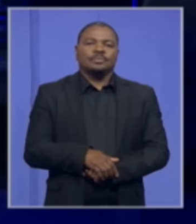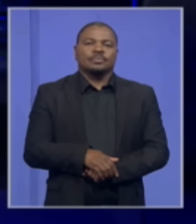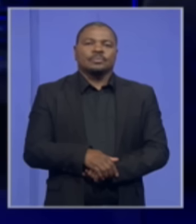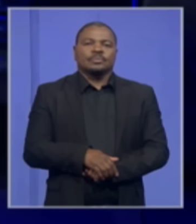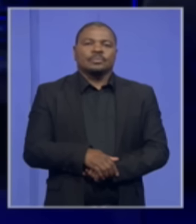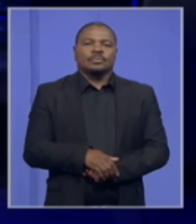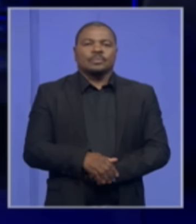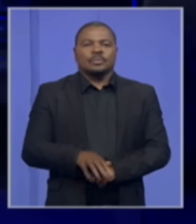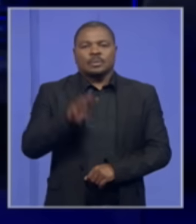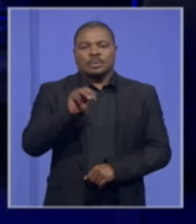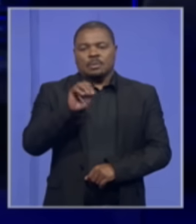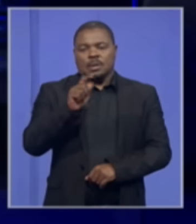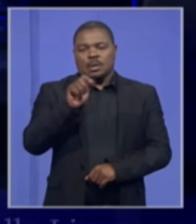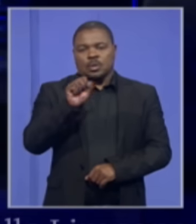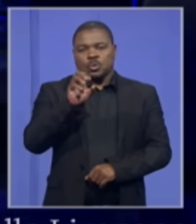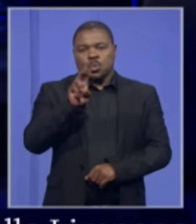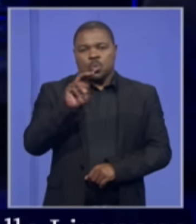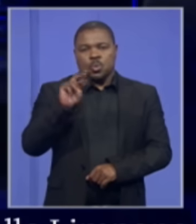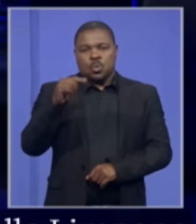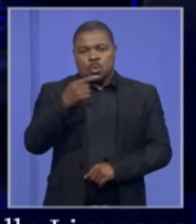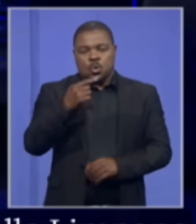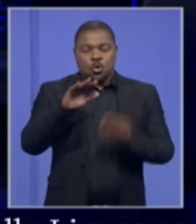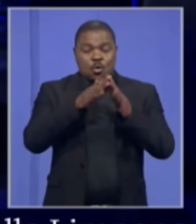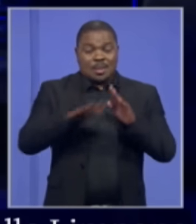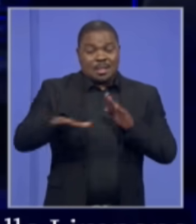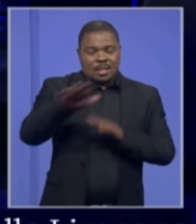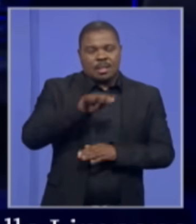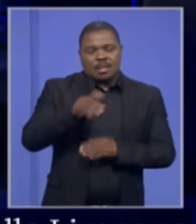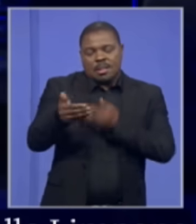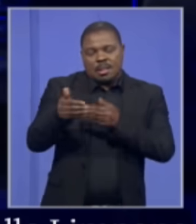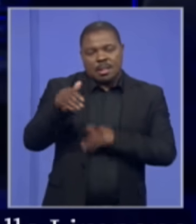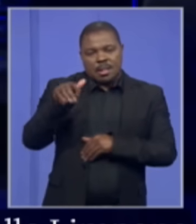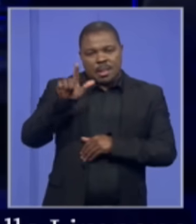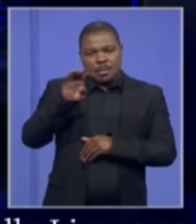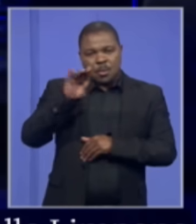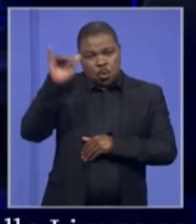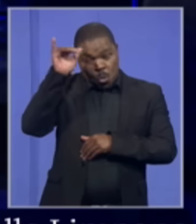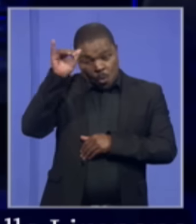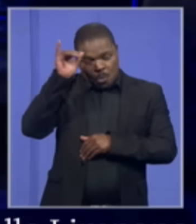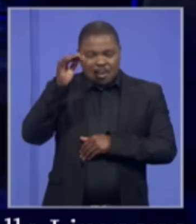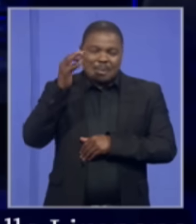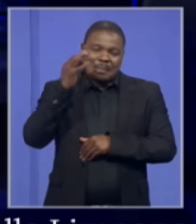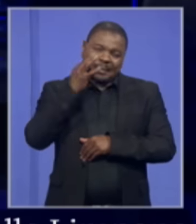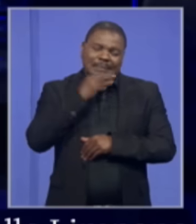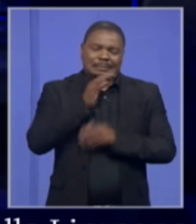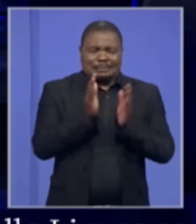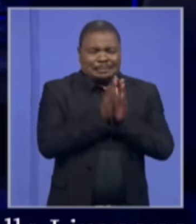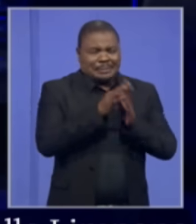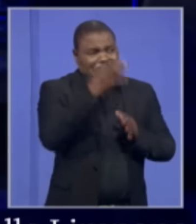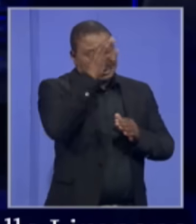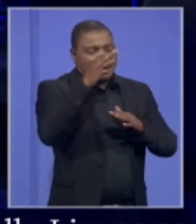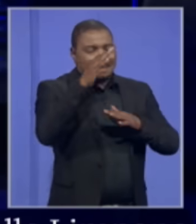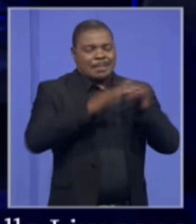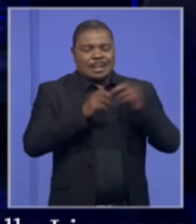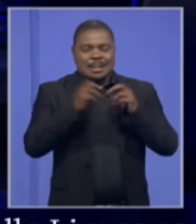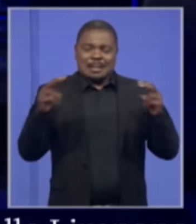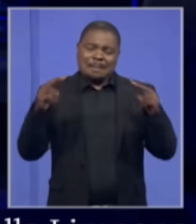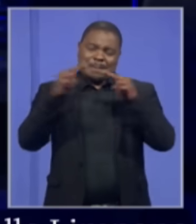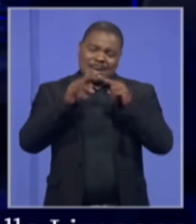Baahi ba tikoloho ya Matsohong e mafefe ka ntlenyana ho Leboakgomo provinseng ya Limpopo ba ipiletsa ho mmuso ho aha borokgo sebakeng sa